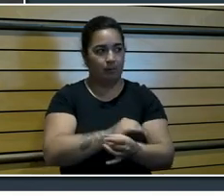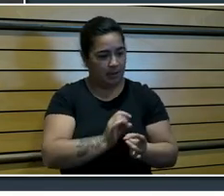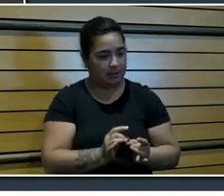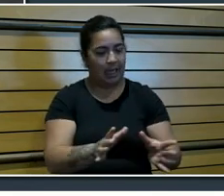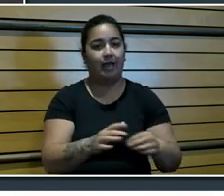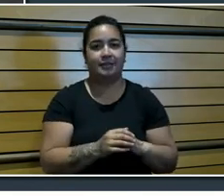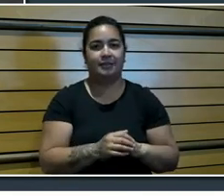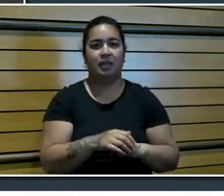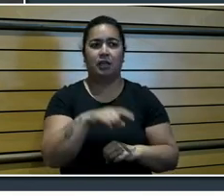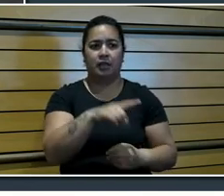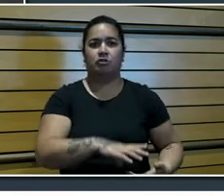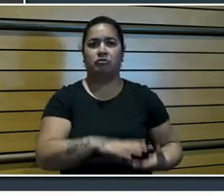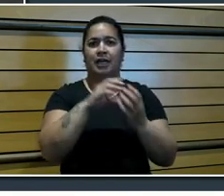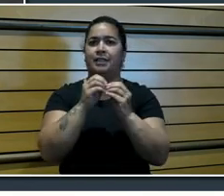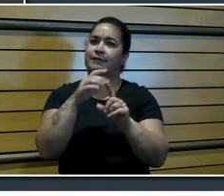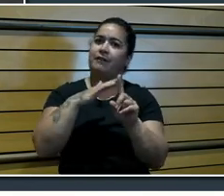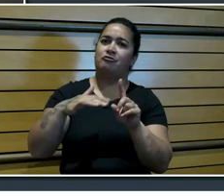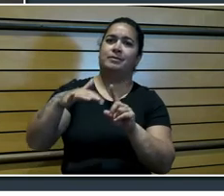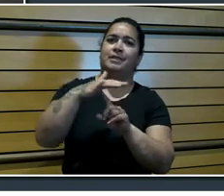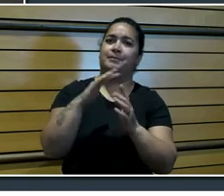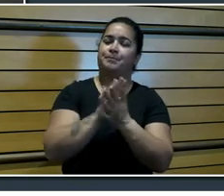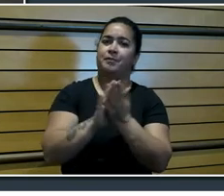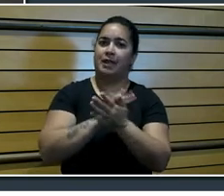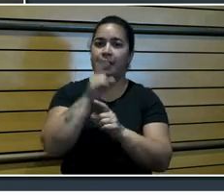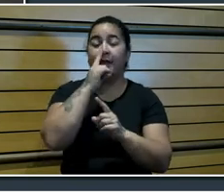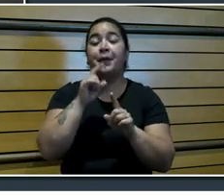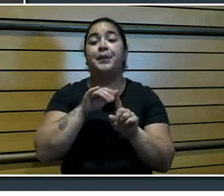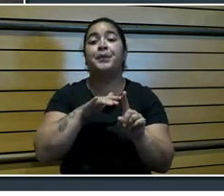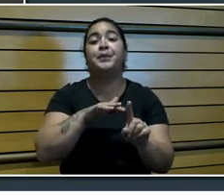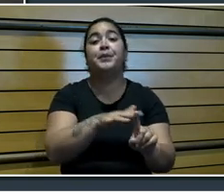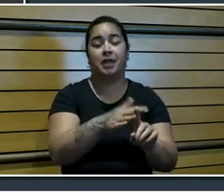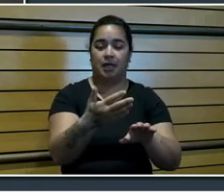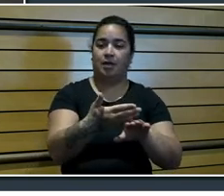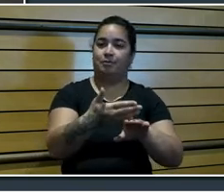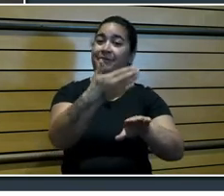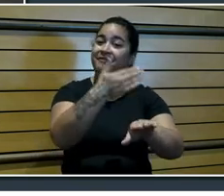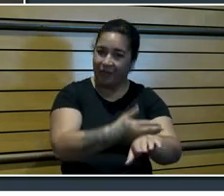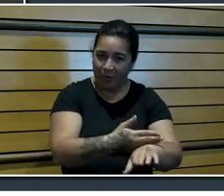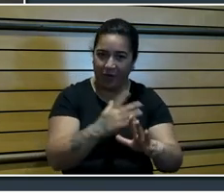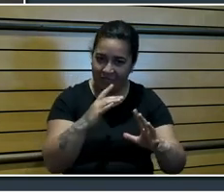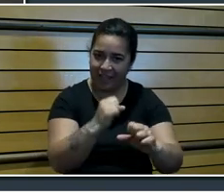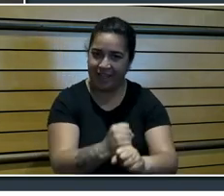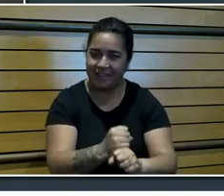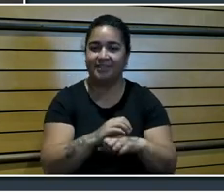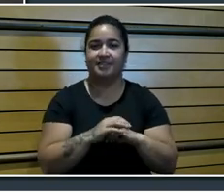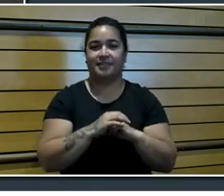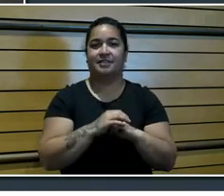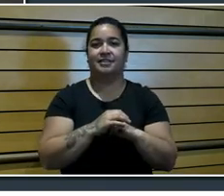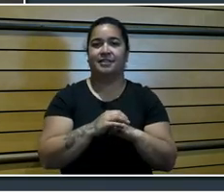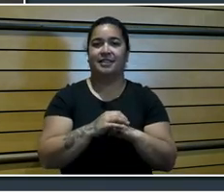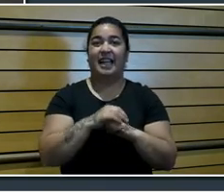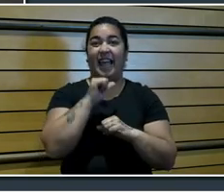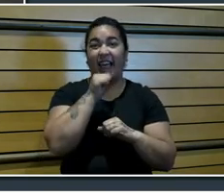creates an environment where they're able to have influence before it comes as a near finished product that is a lot harder